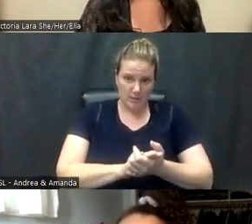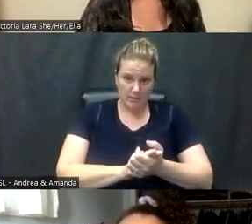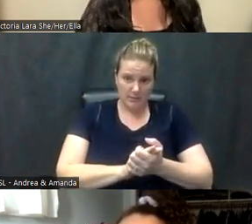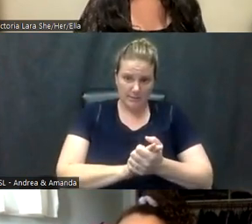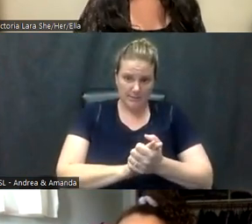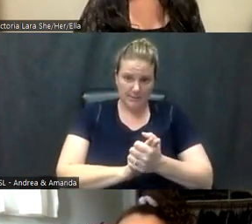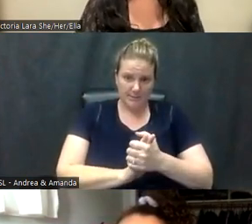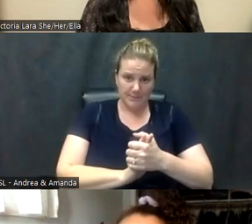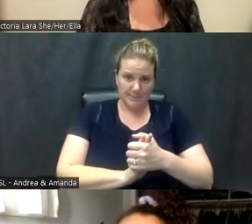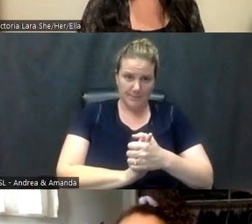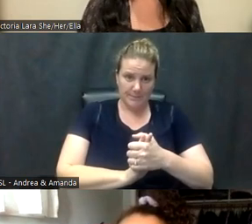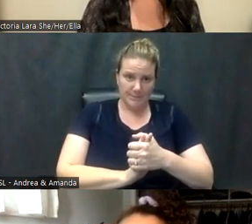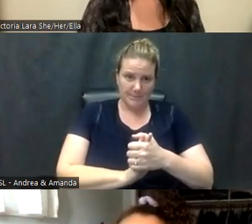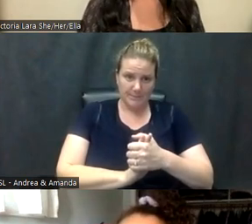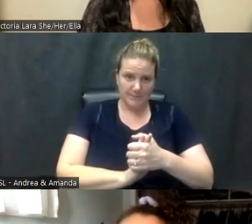And